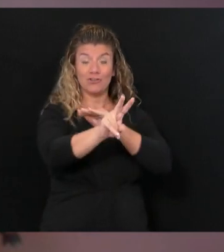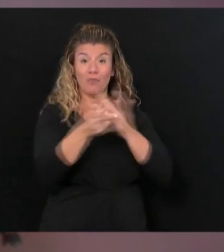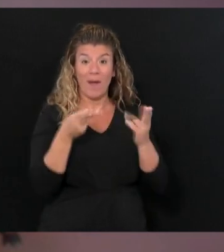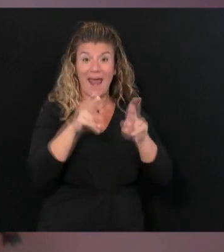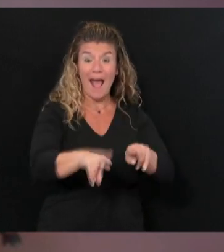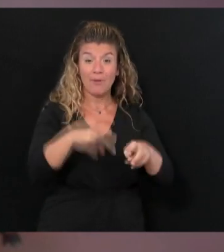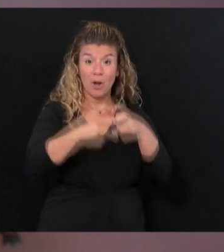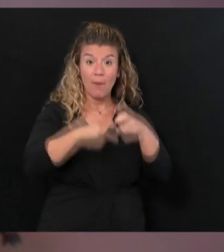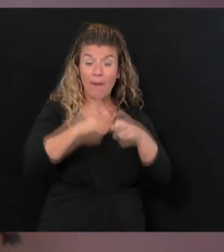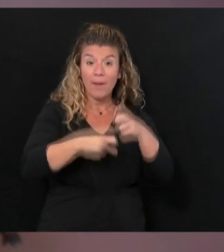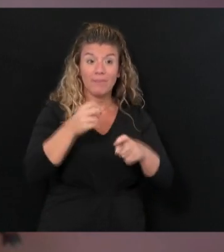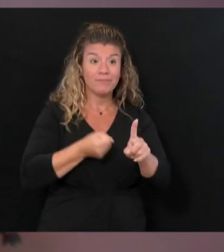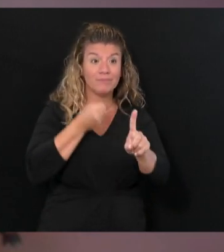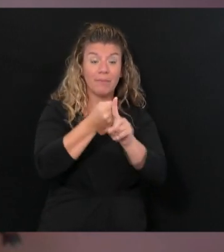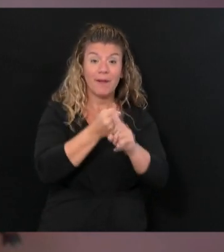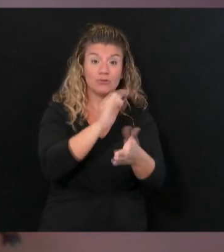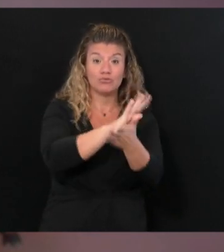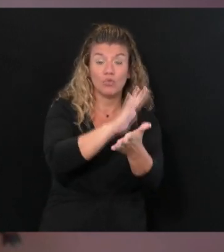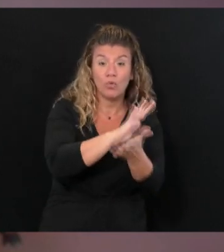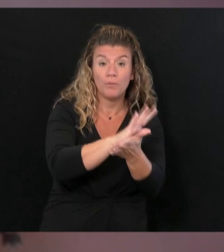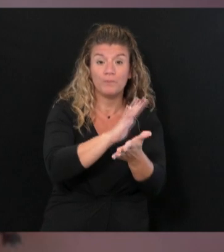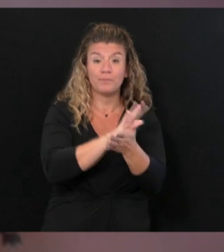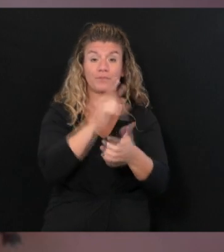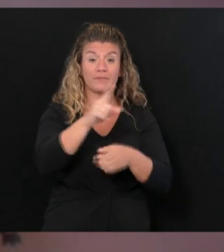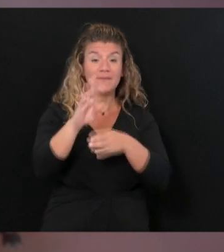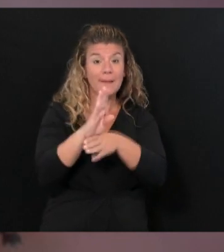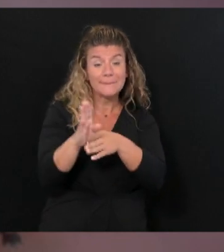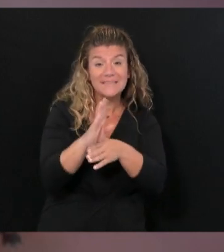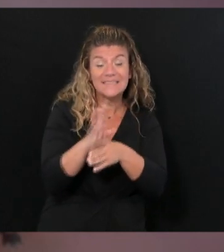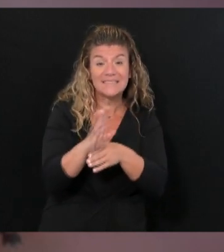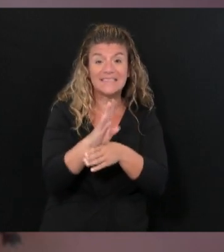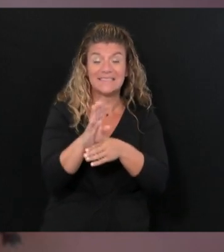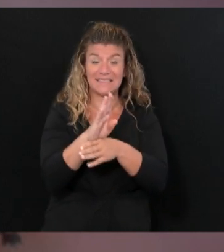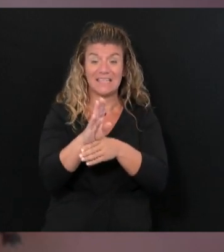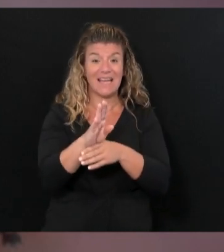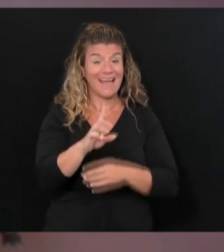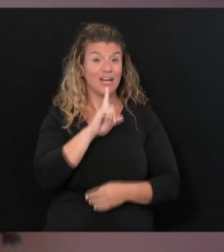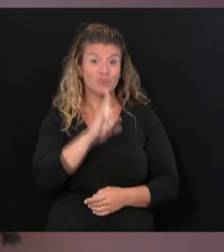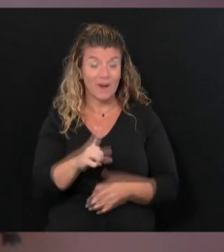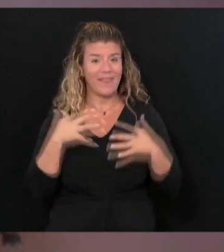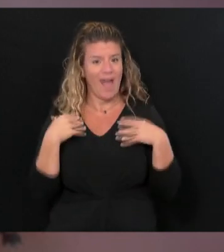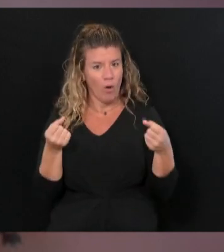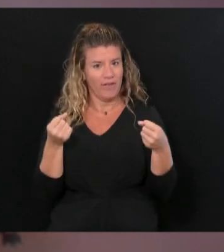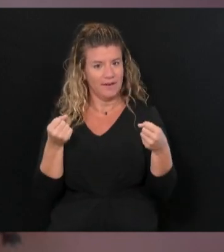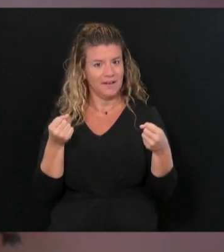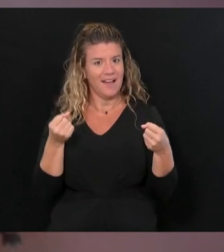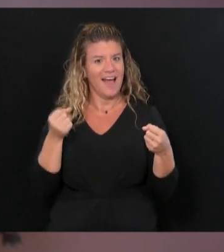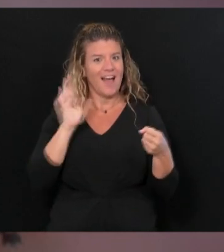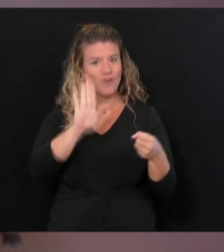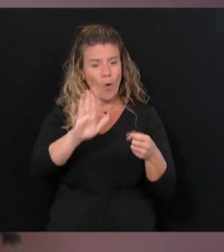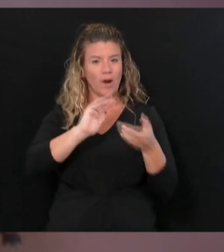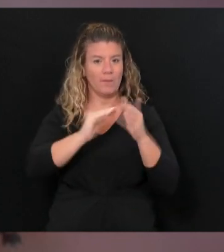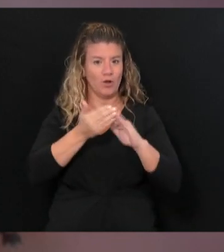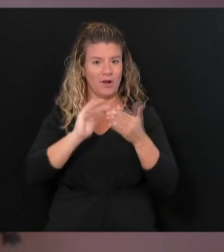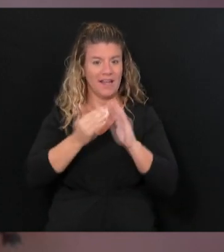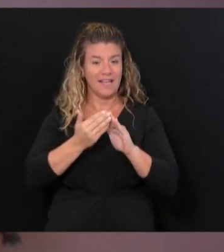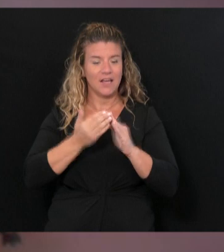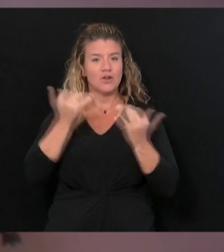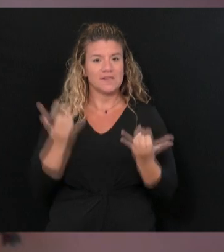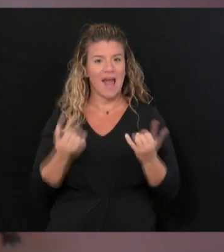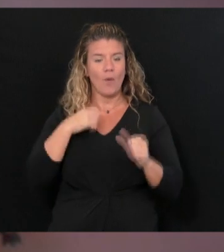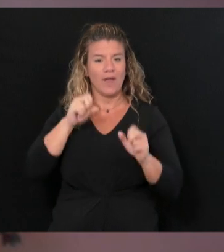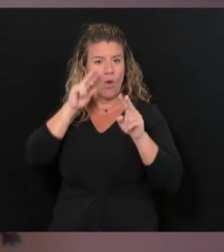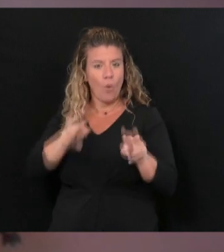problems in schools and problems in businesses is really the health of the community and the rate of spread in the